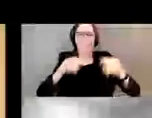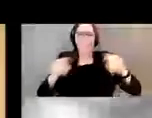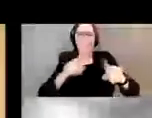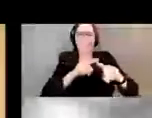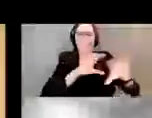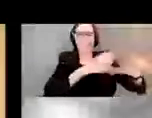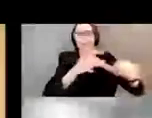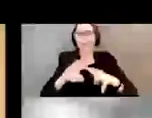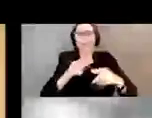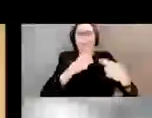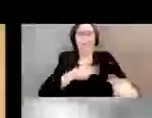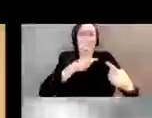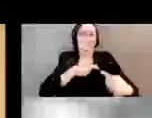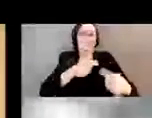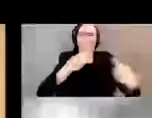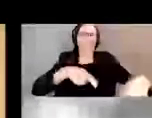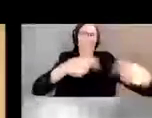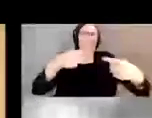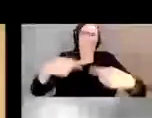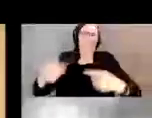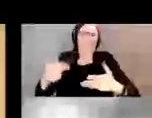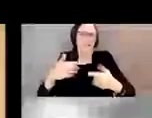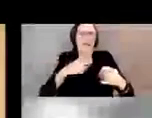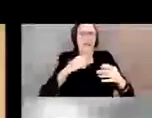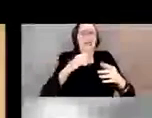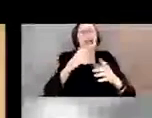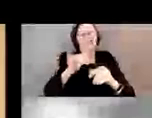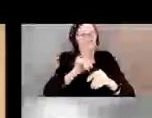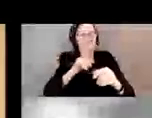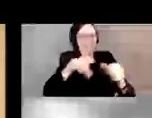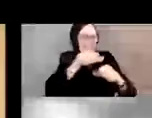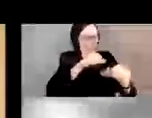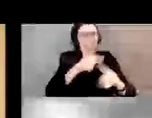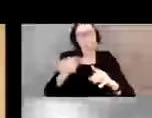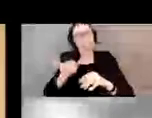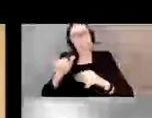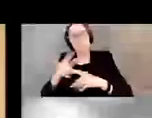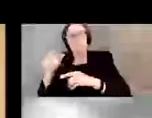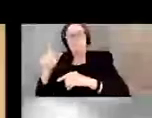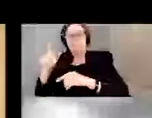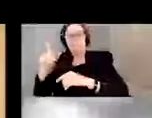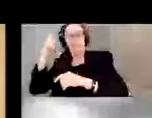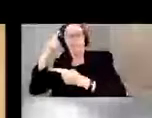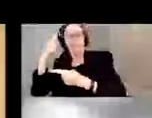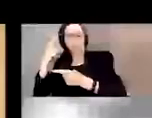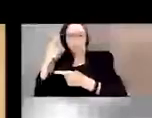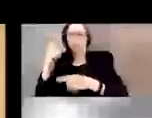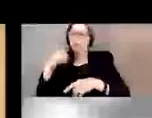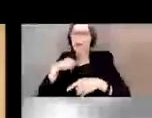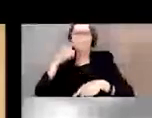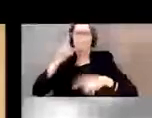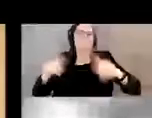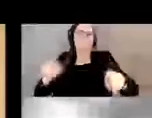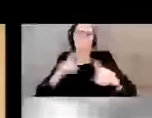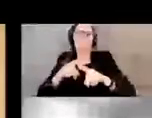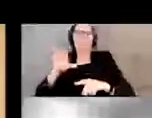against the Soviets and the Afghan communists. It is a multi-way civil war where they're killing each other for